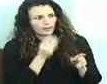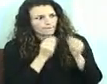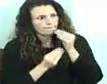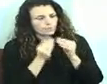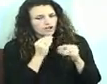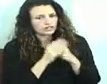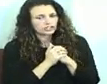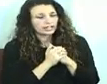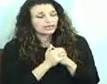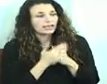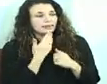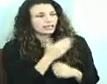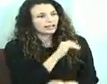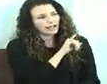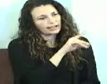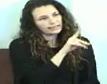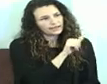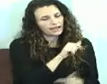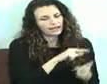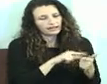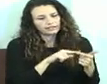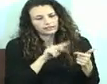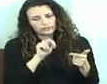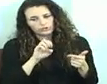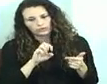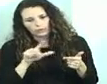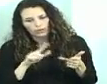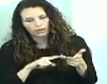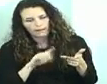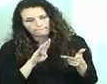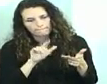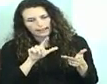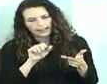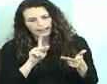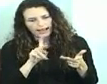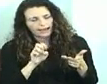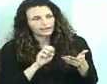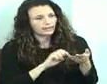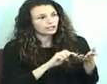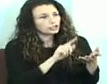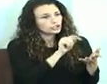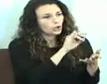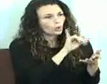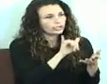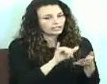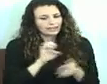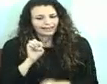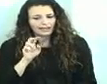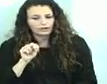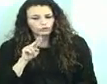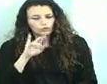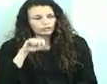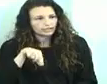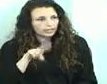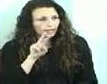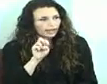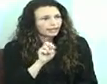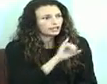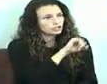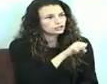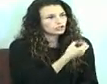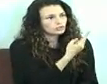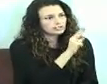Ina, Johnny, Norm, Blake, Tony, Enrique, Joseph,